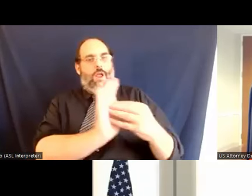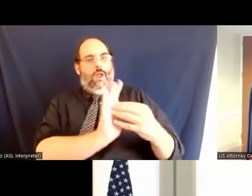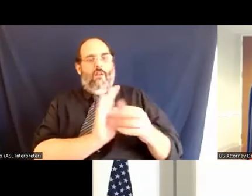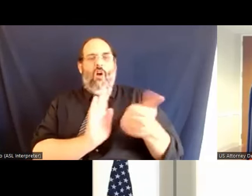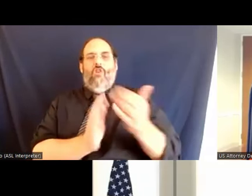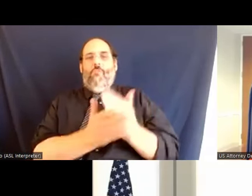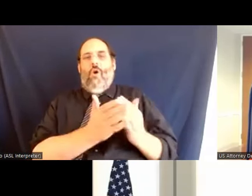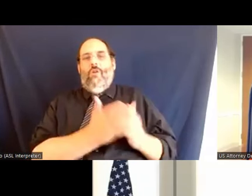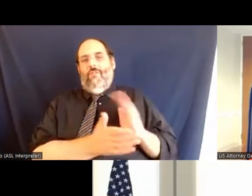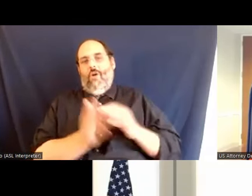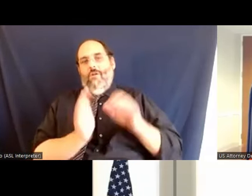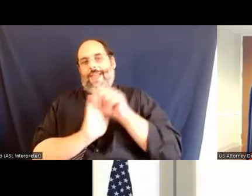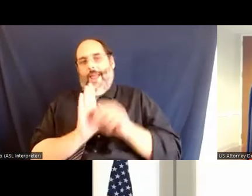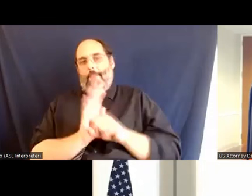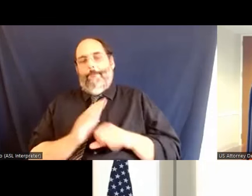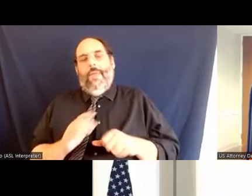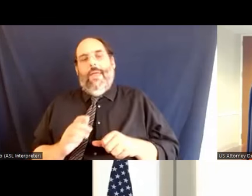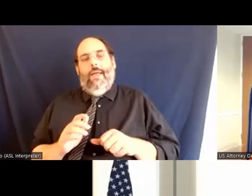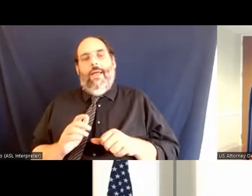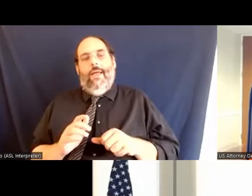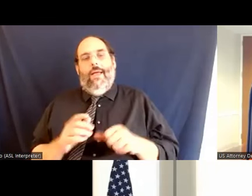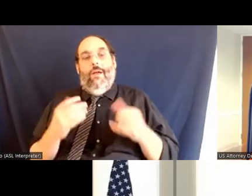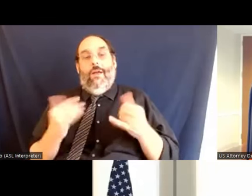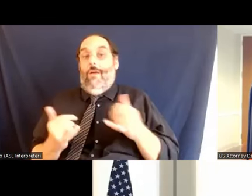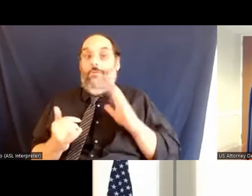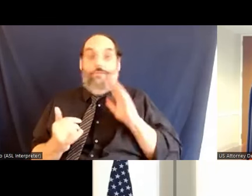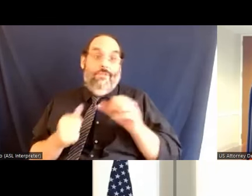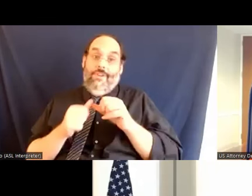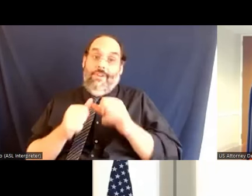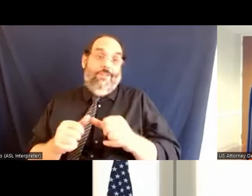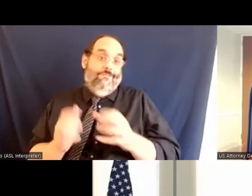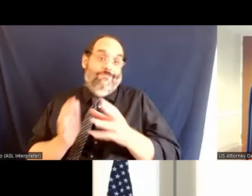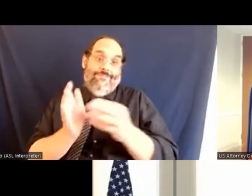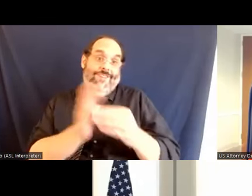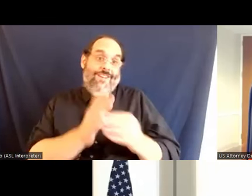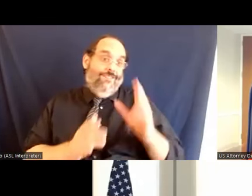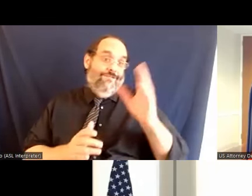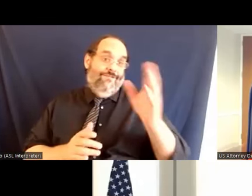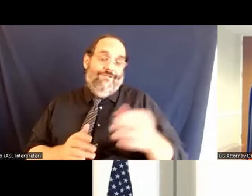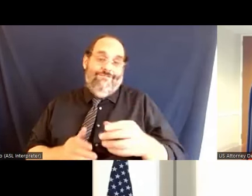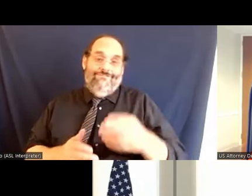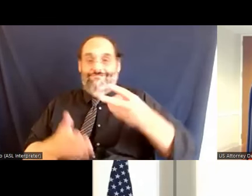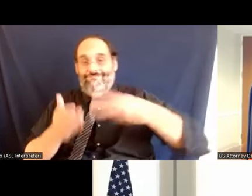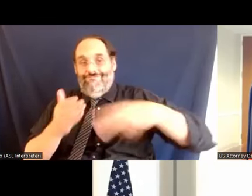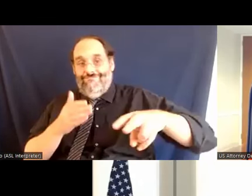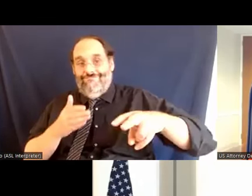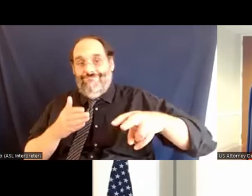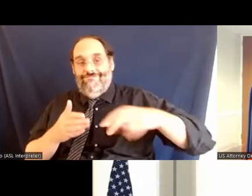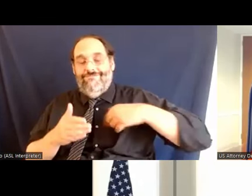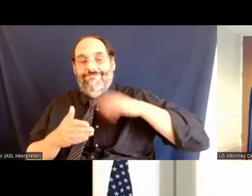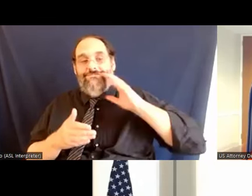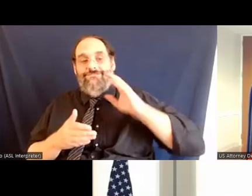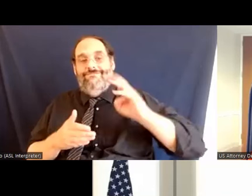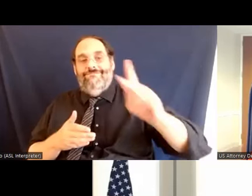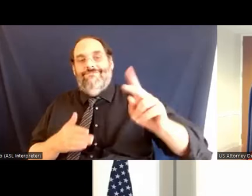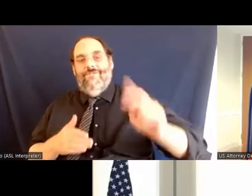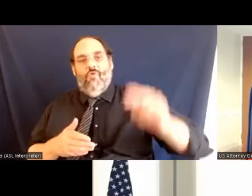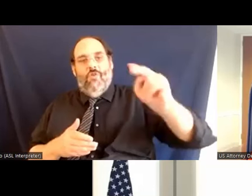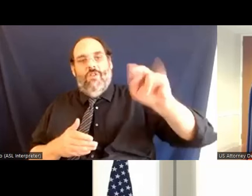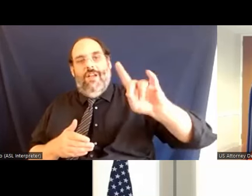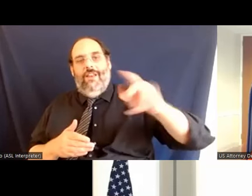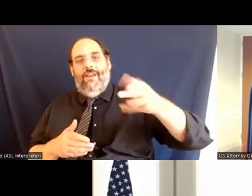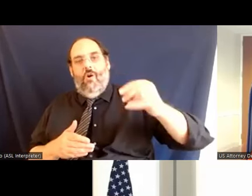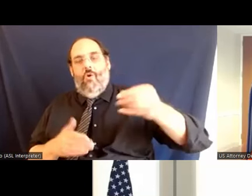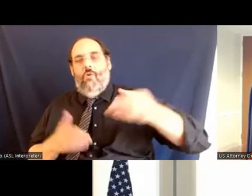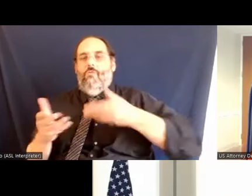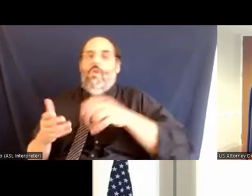parts of Idaho at this point, and we're going to just continue going. In a couple of weeks, I'm going to be back up in North Idaho working with